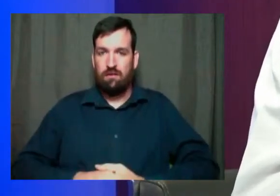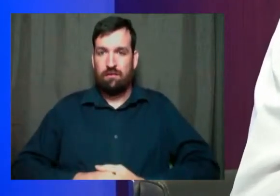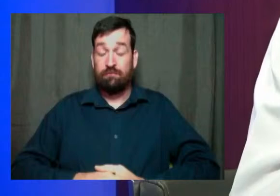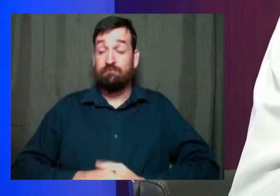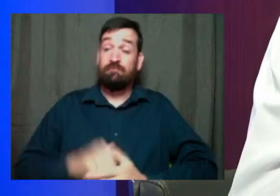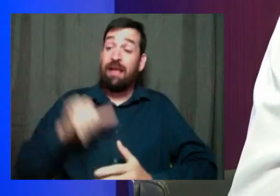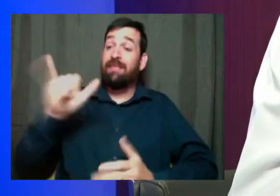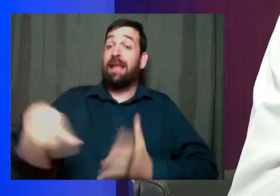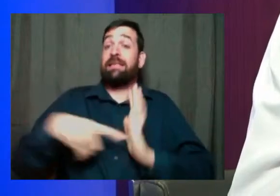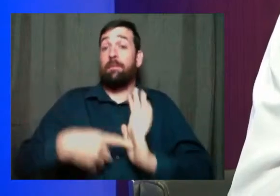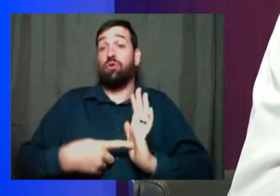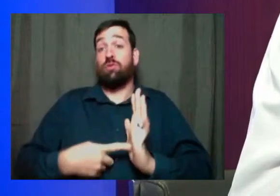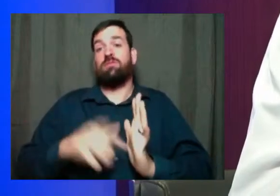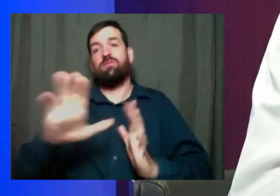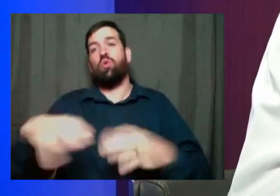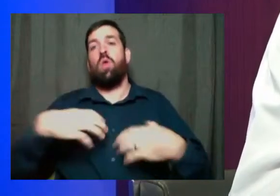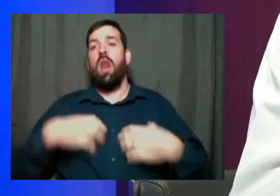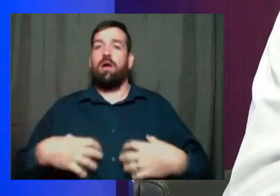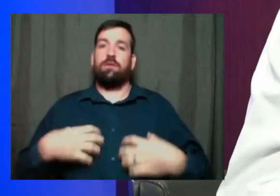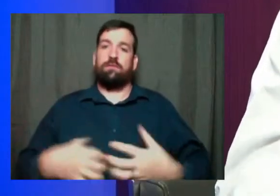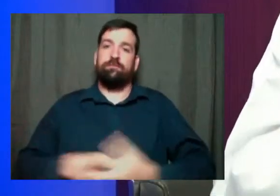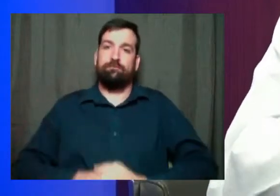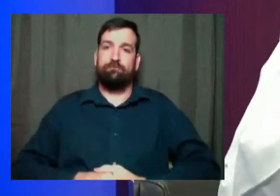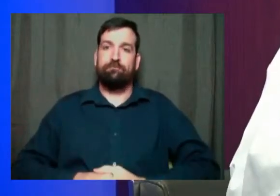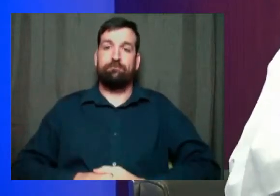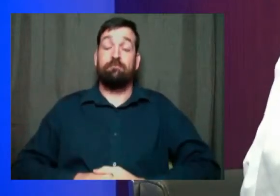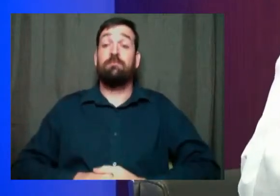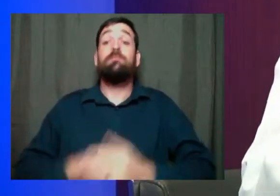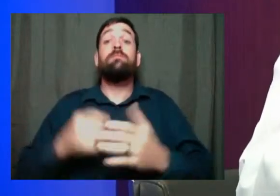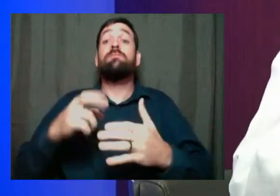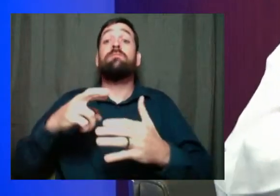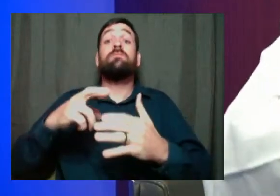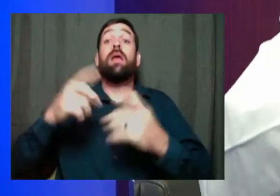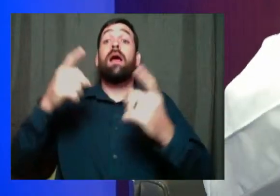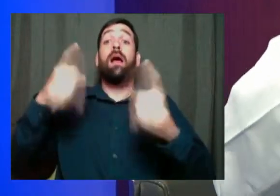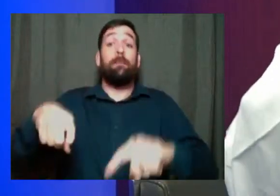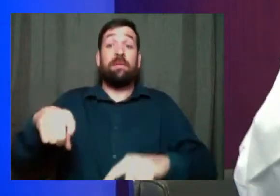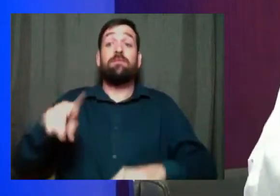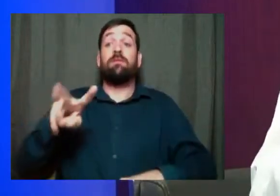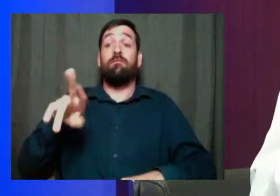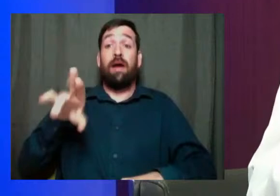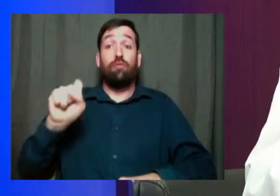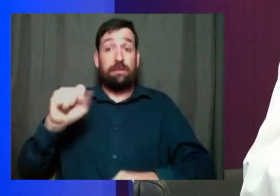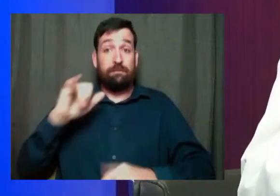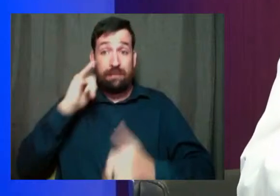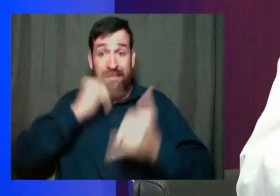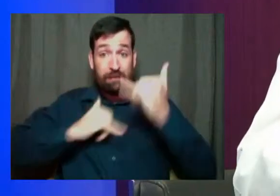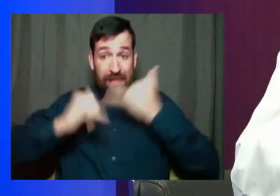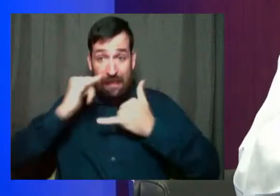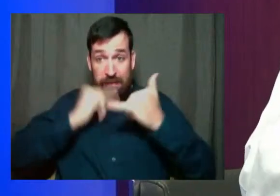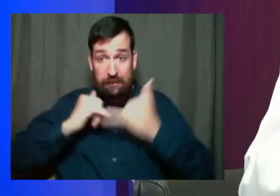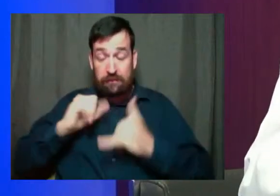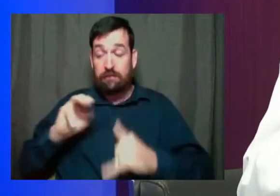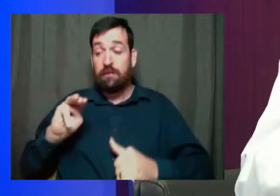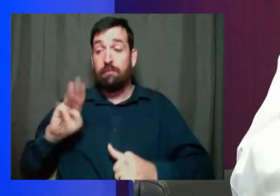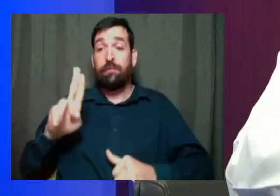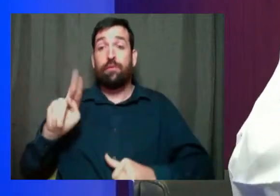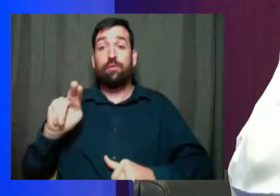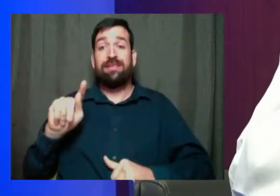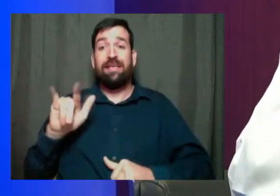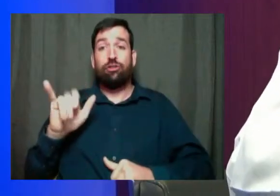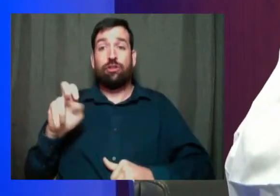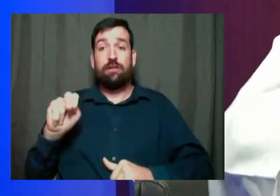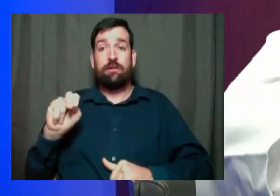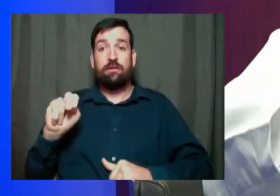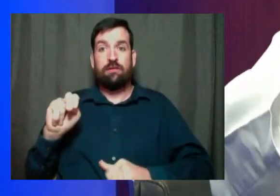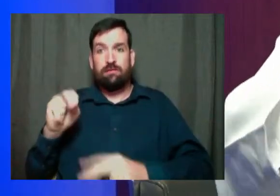your lung. And so as a result, the virus makes those mistakes. the mutations that are keeping it whole and